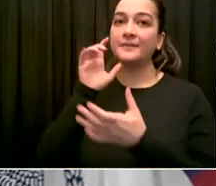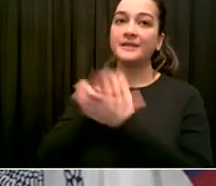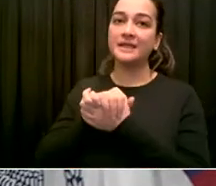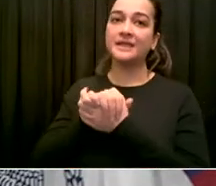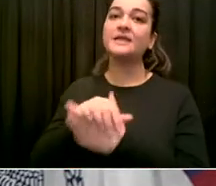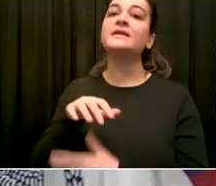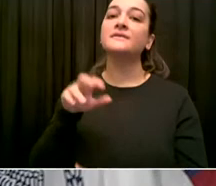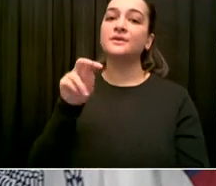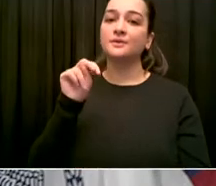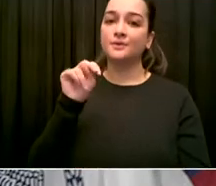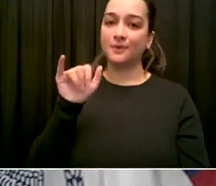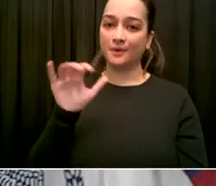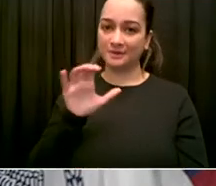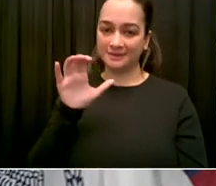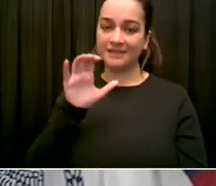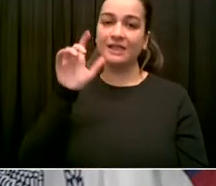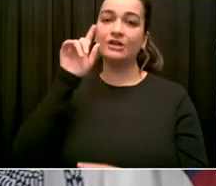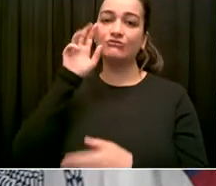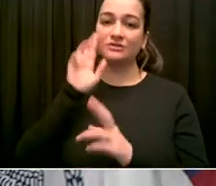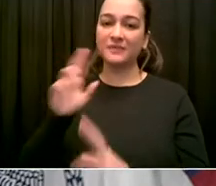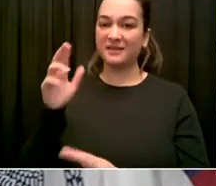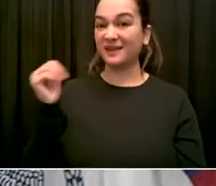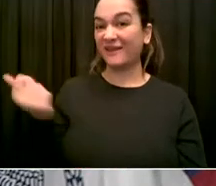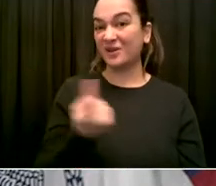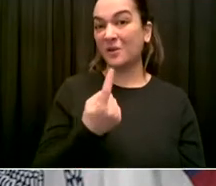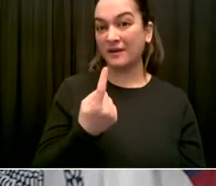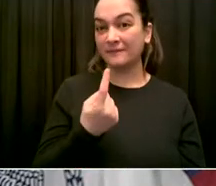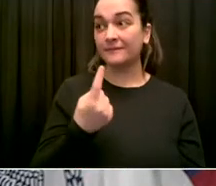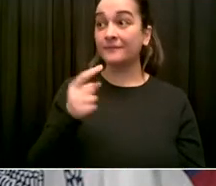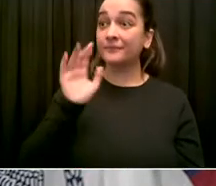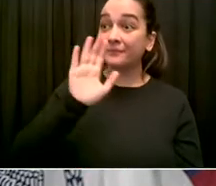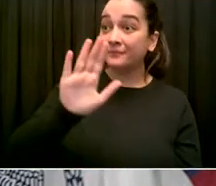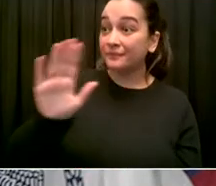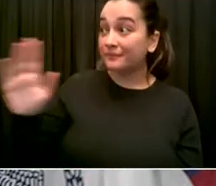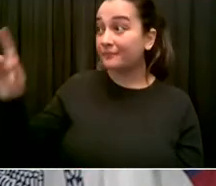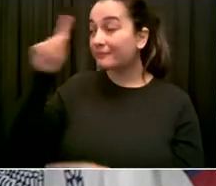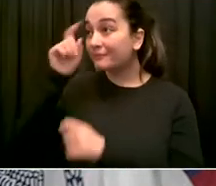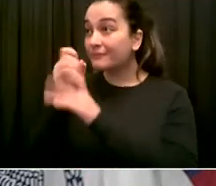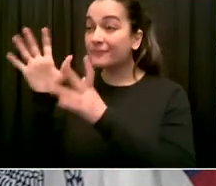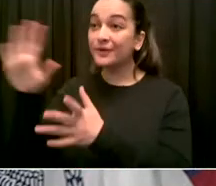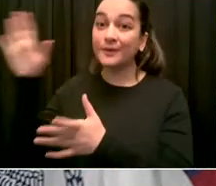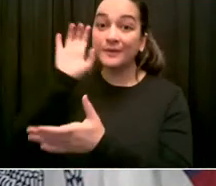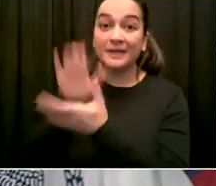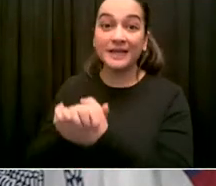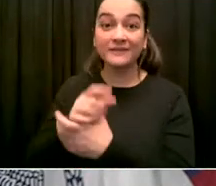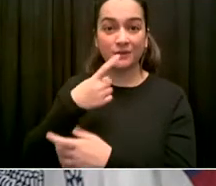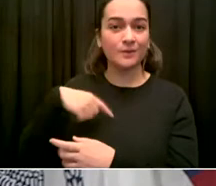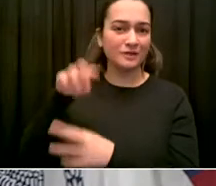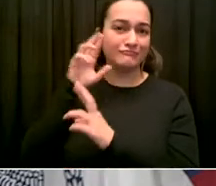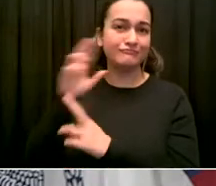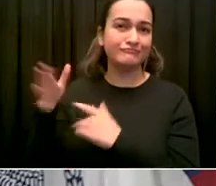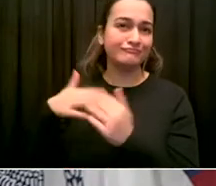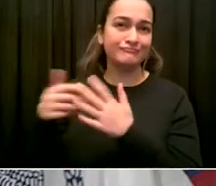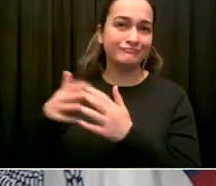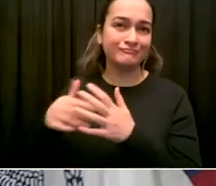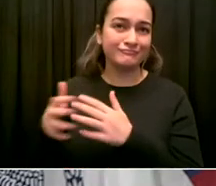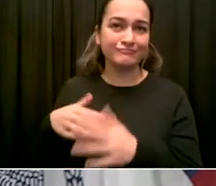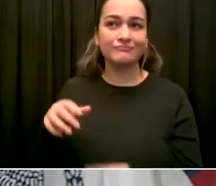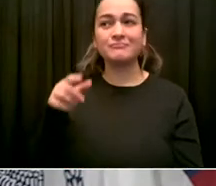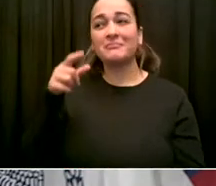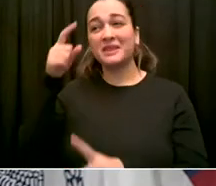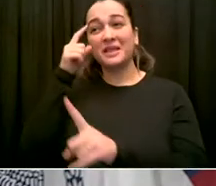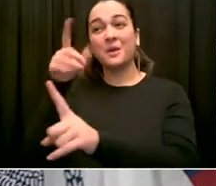traditionalists like you, lost in another time, who don't understand progress. And so this is what I would say. I do